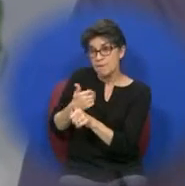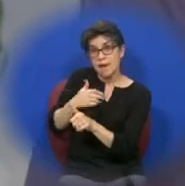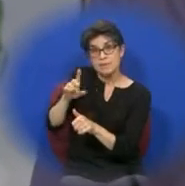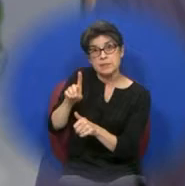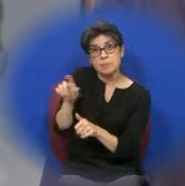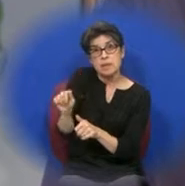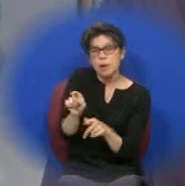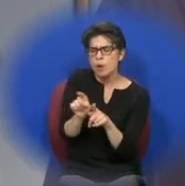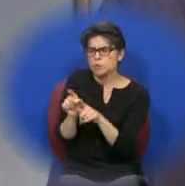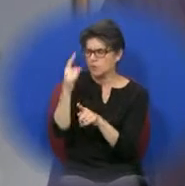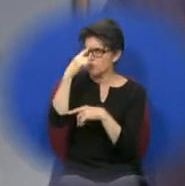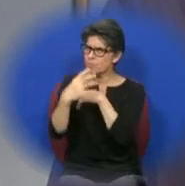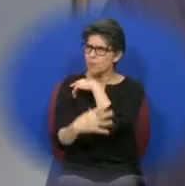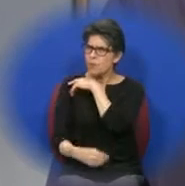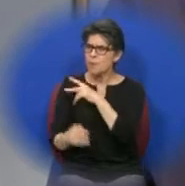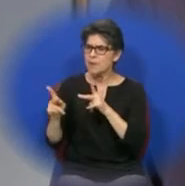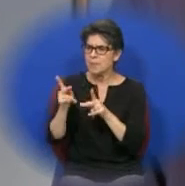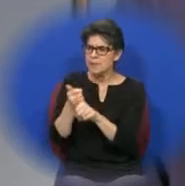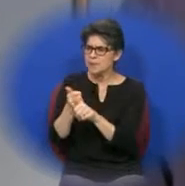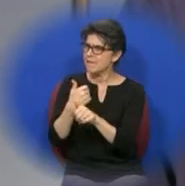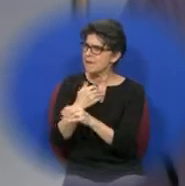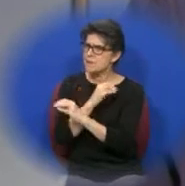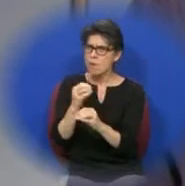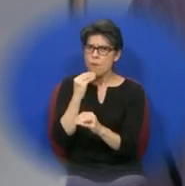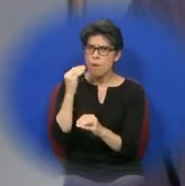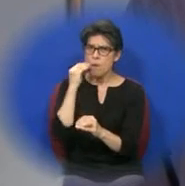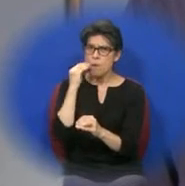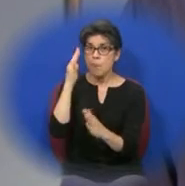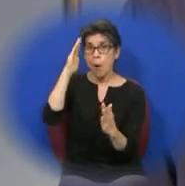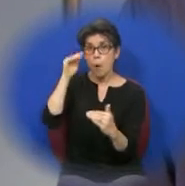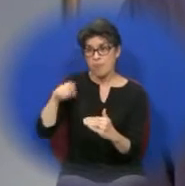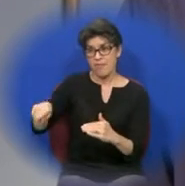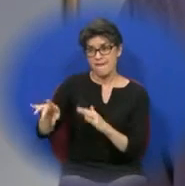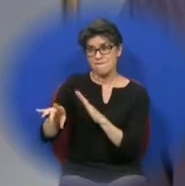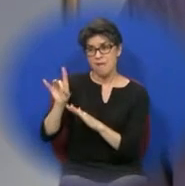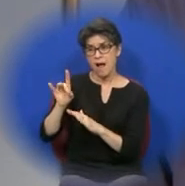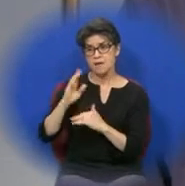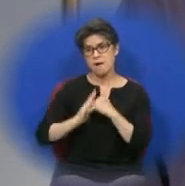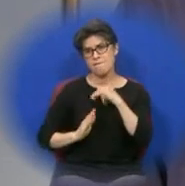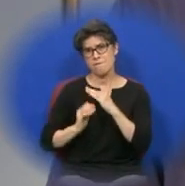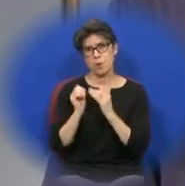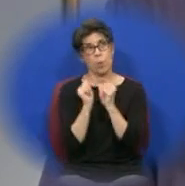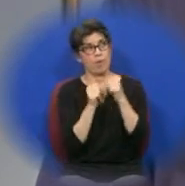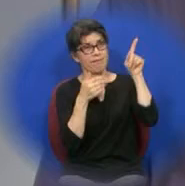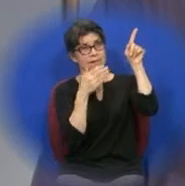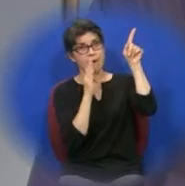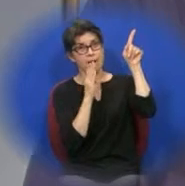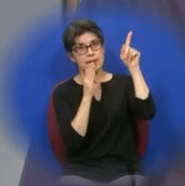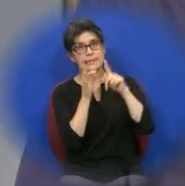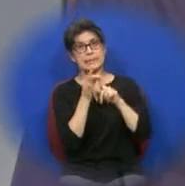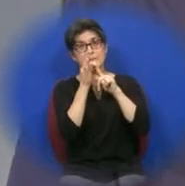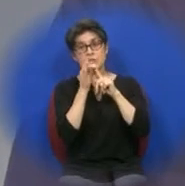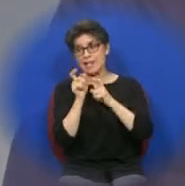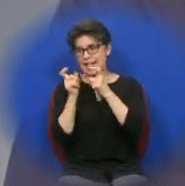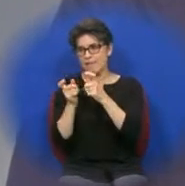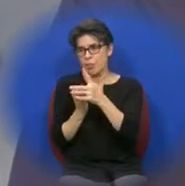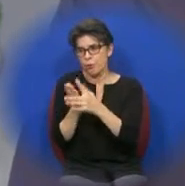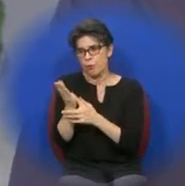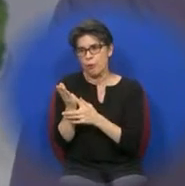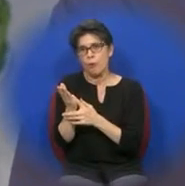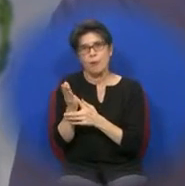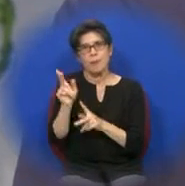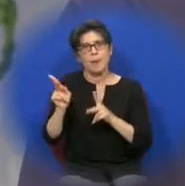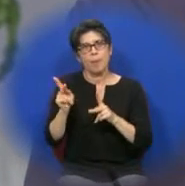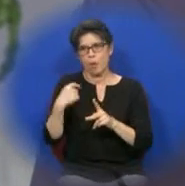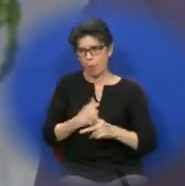and for the poor and homeless among us, may they find comfort in God's living presence, especially ministered through caregivers.